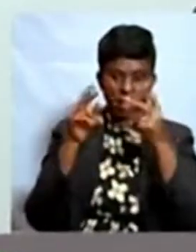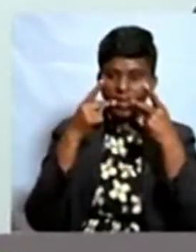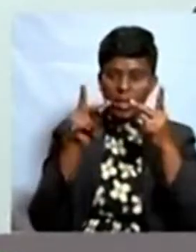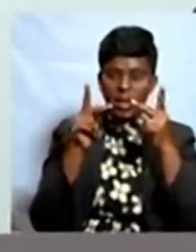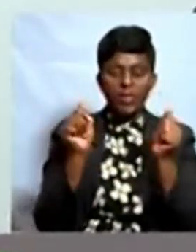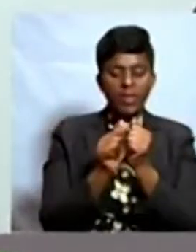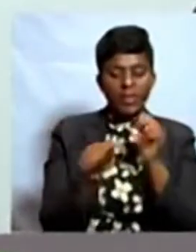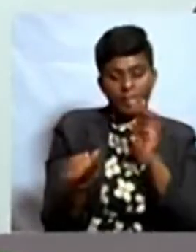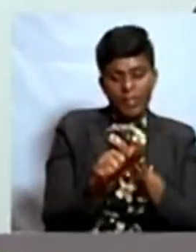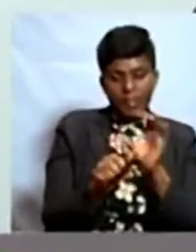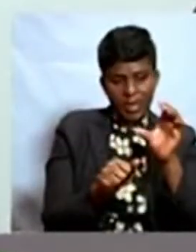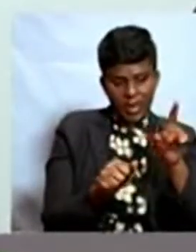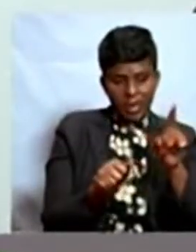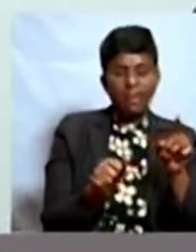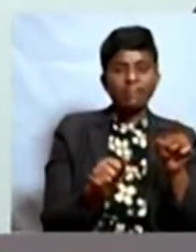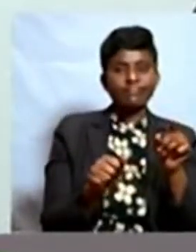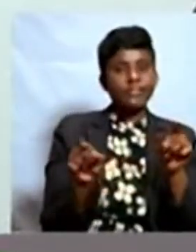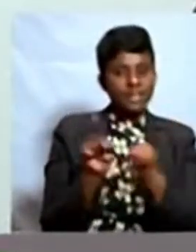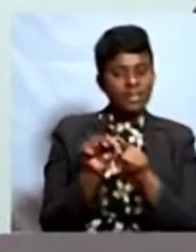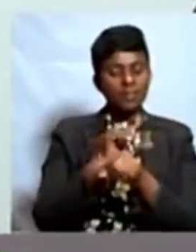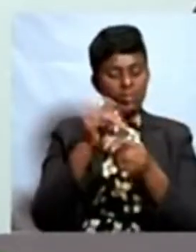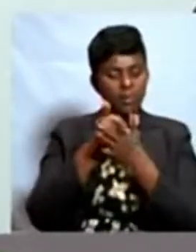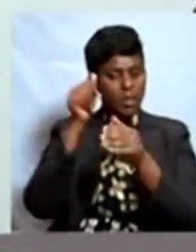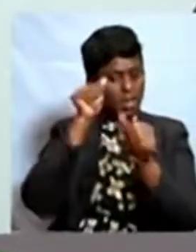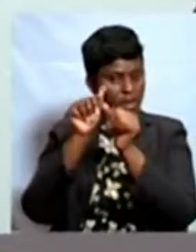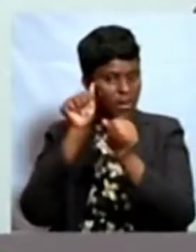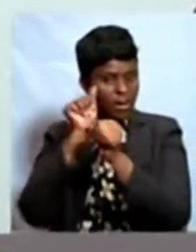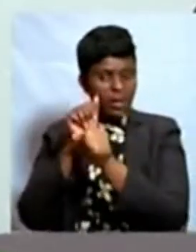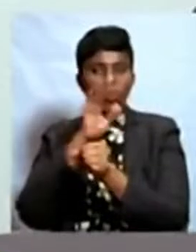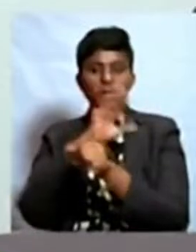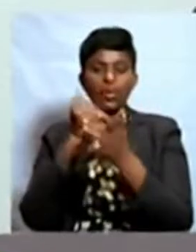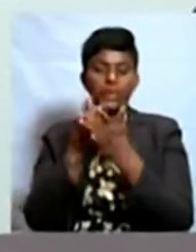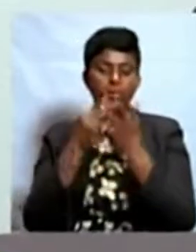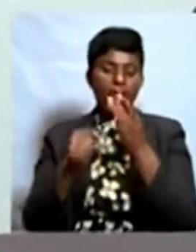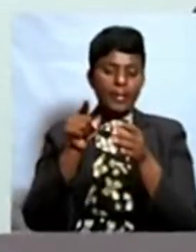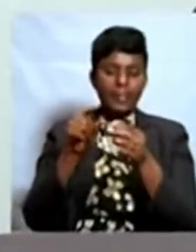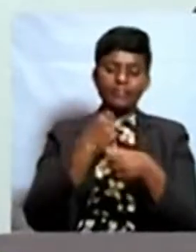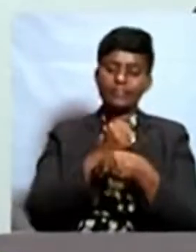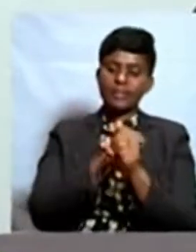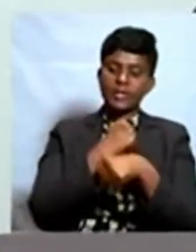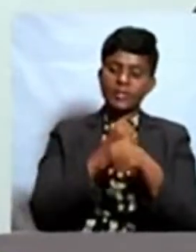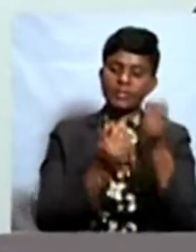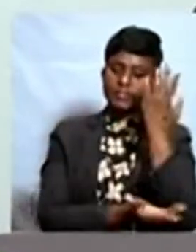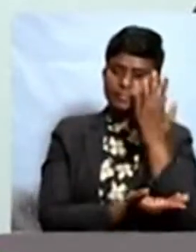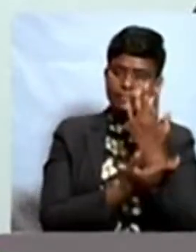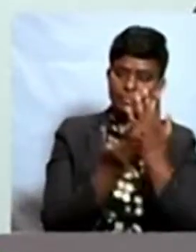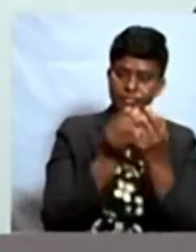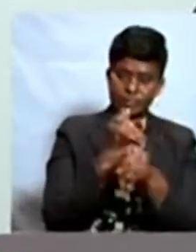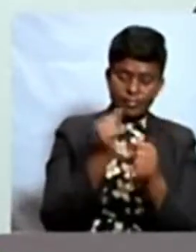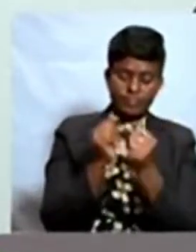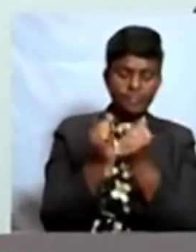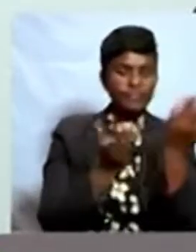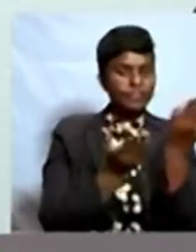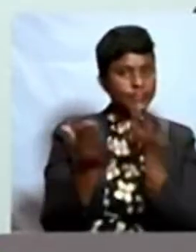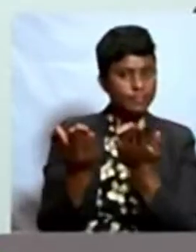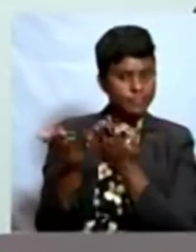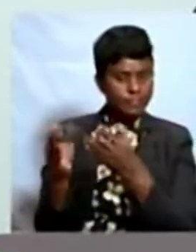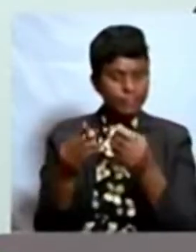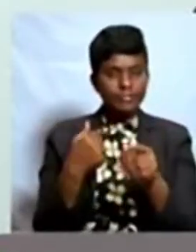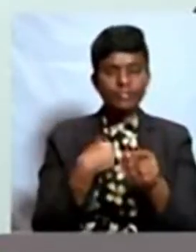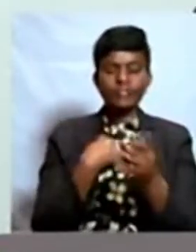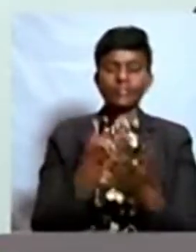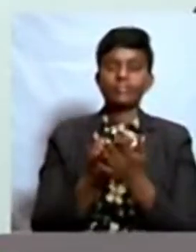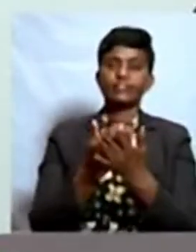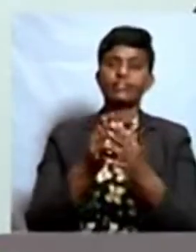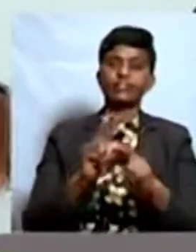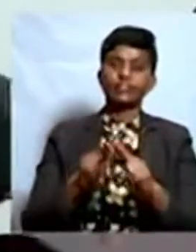private sector players, and consensus was reached in order to enhance safety and service provision. I submit,